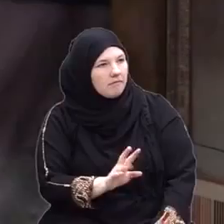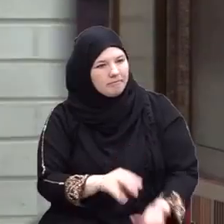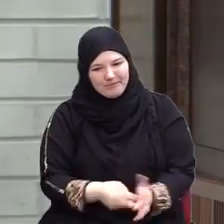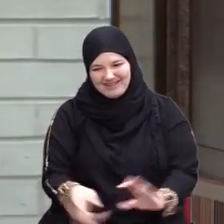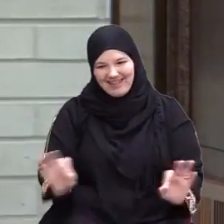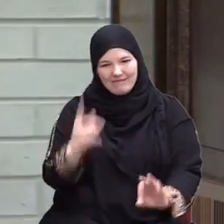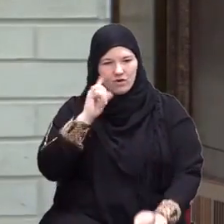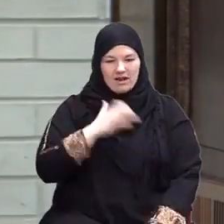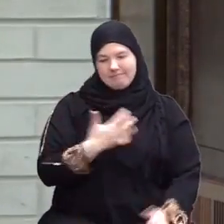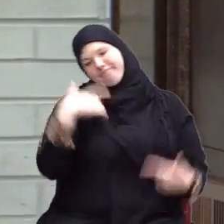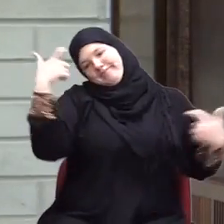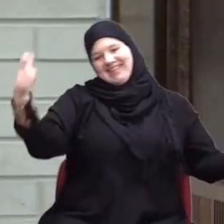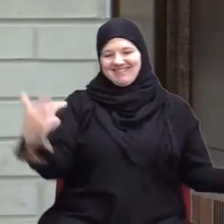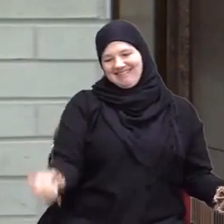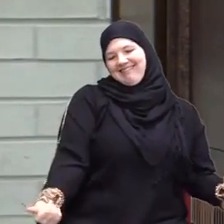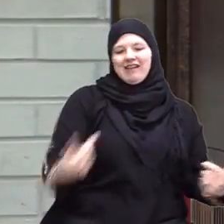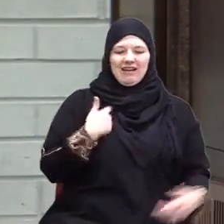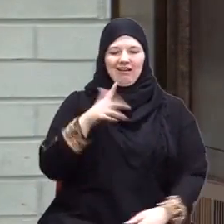meaningless.